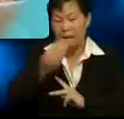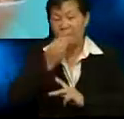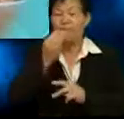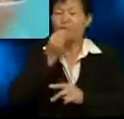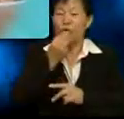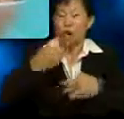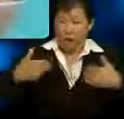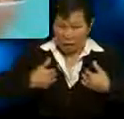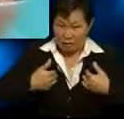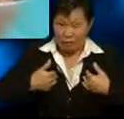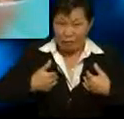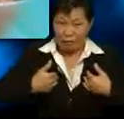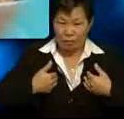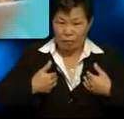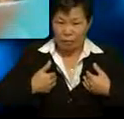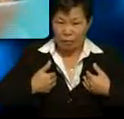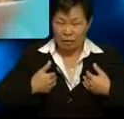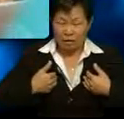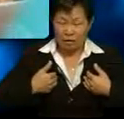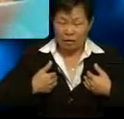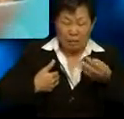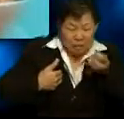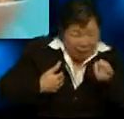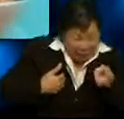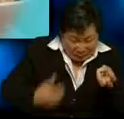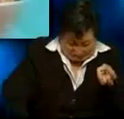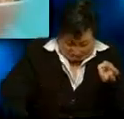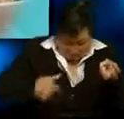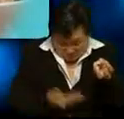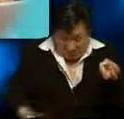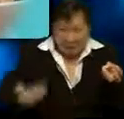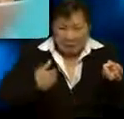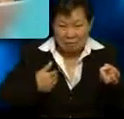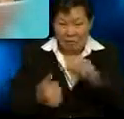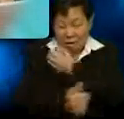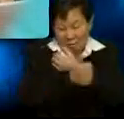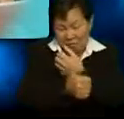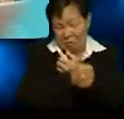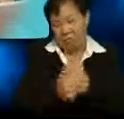containing harmful microorganisms.